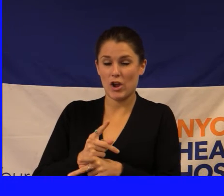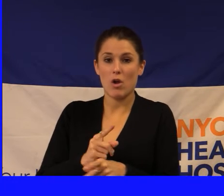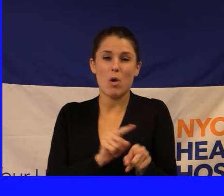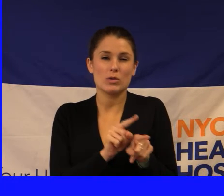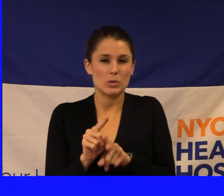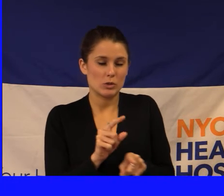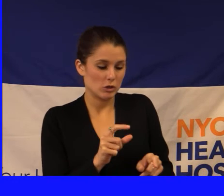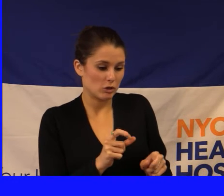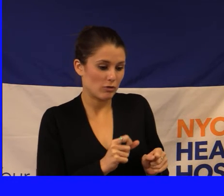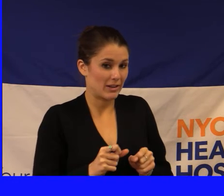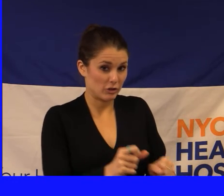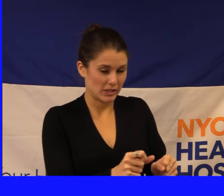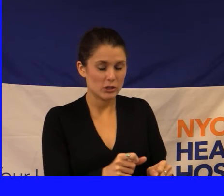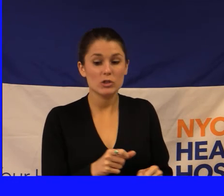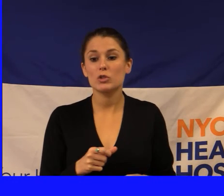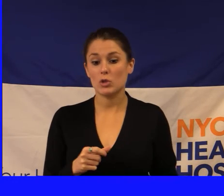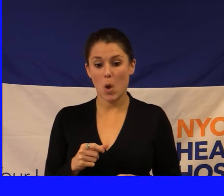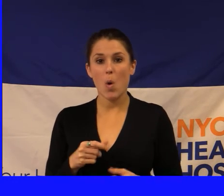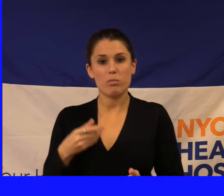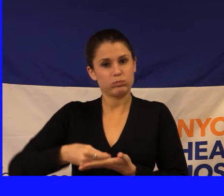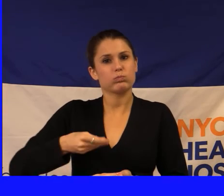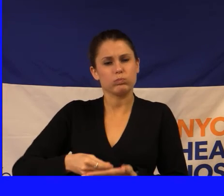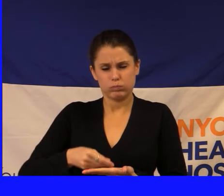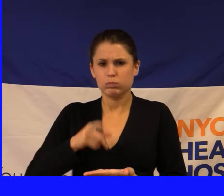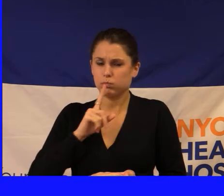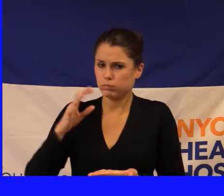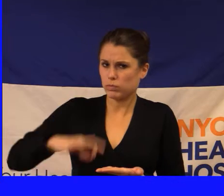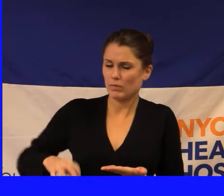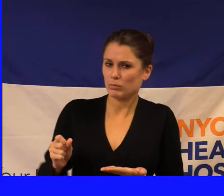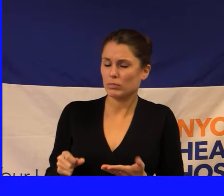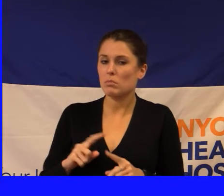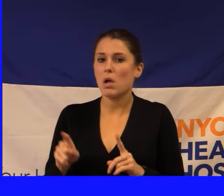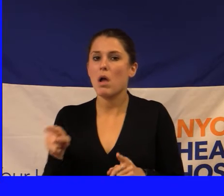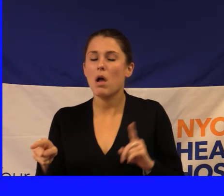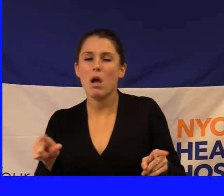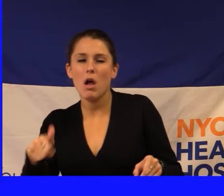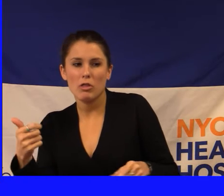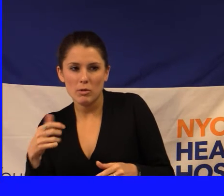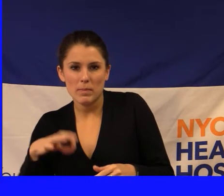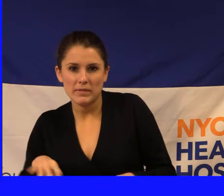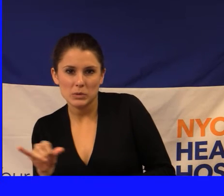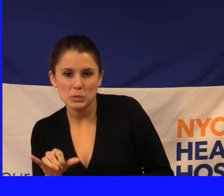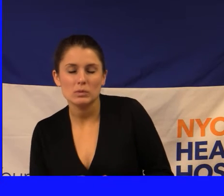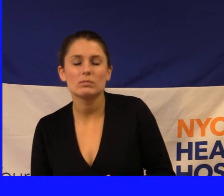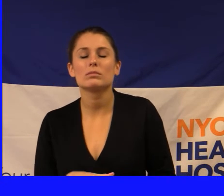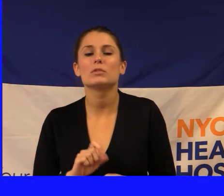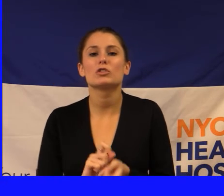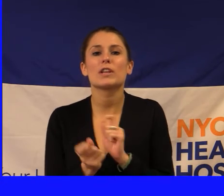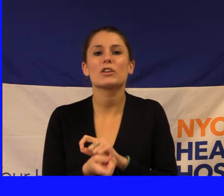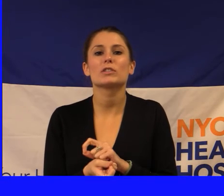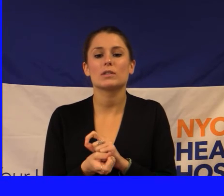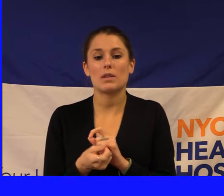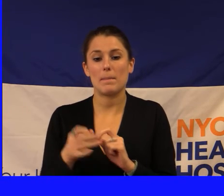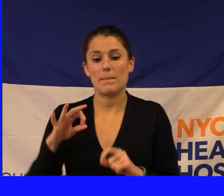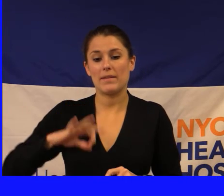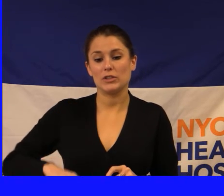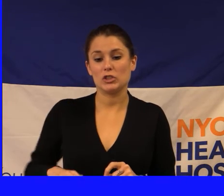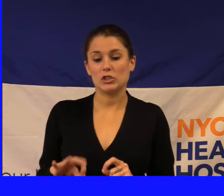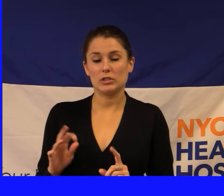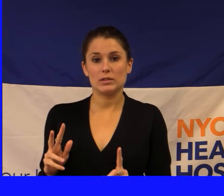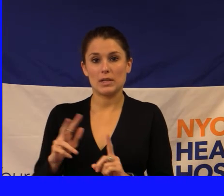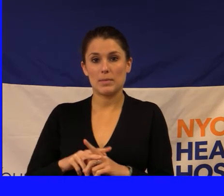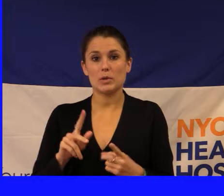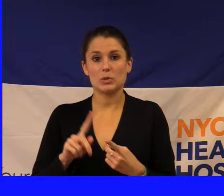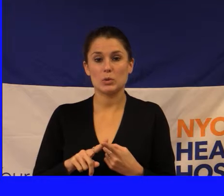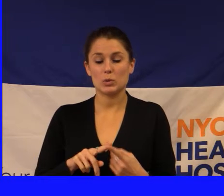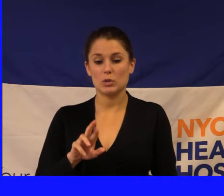just a financial one. It changes the beneficiary assignment from